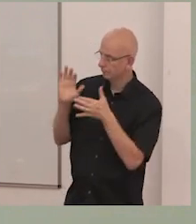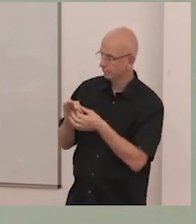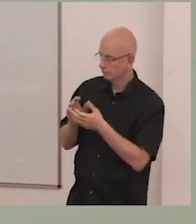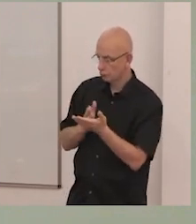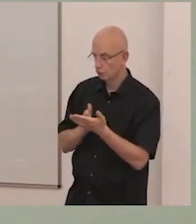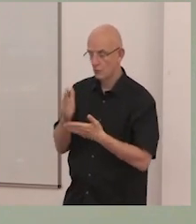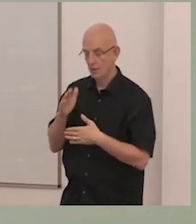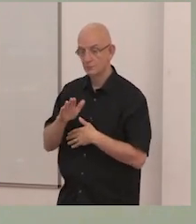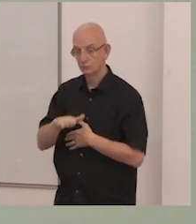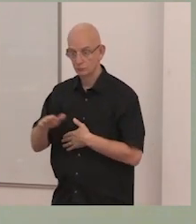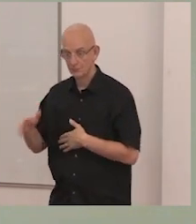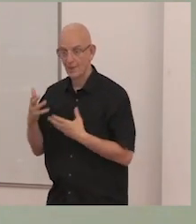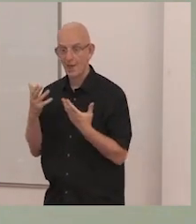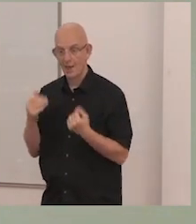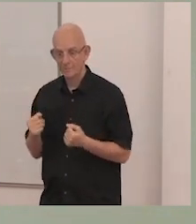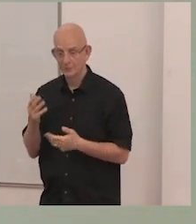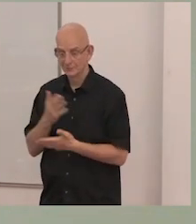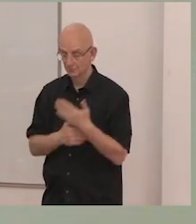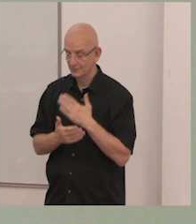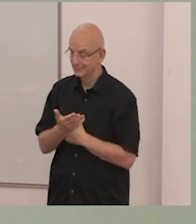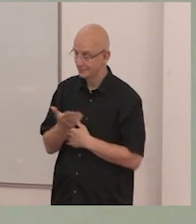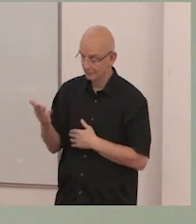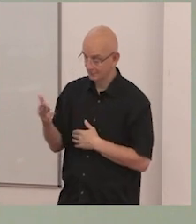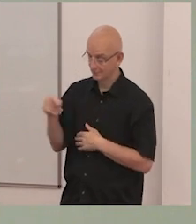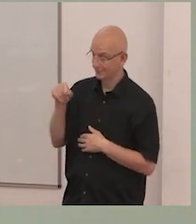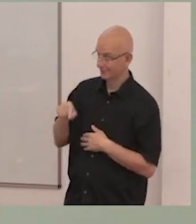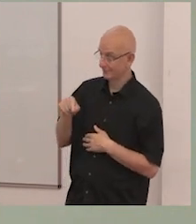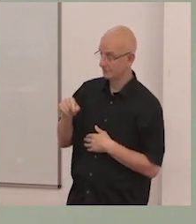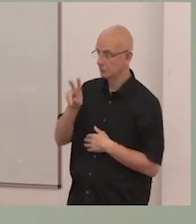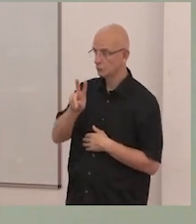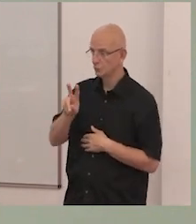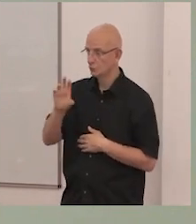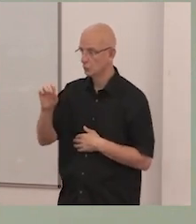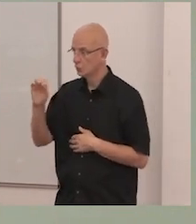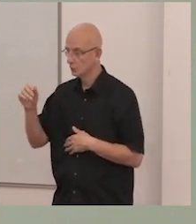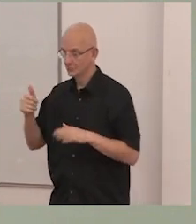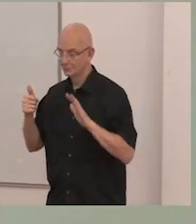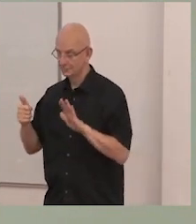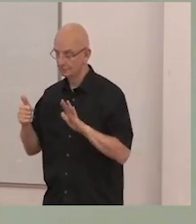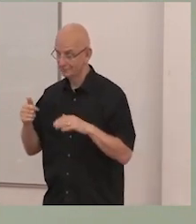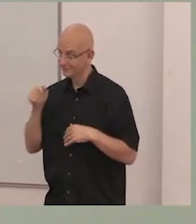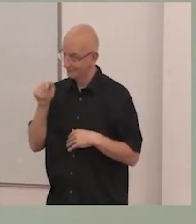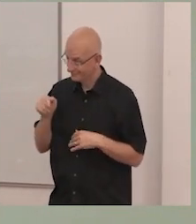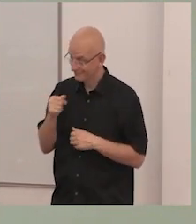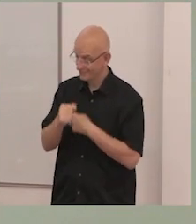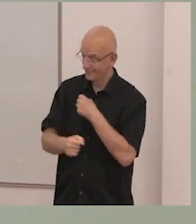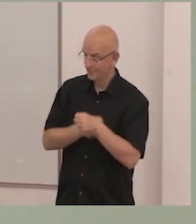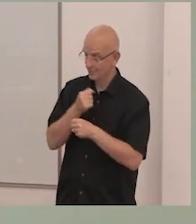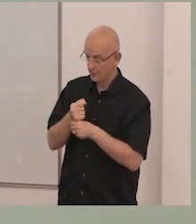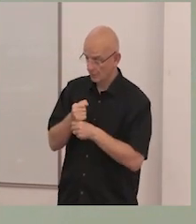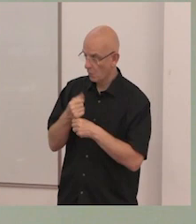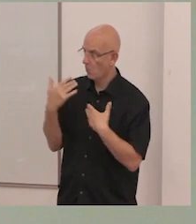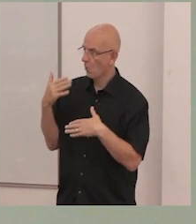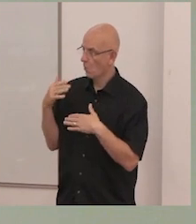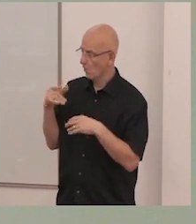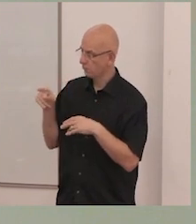Exactly, this is the year when another important convention on the rights of persons